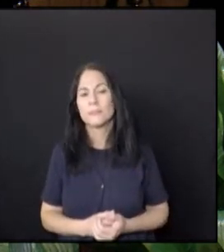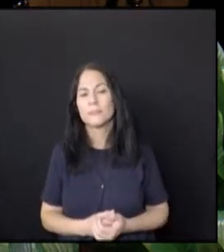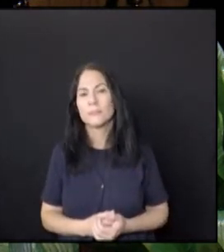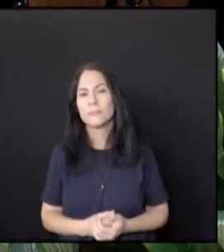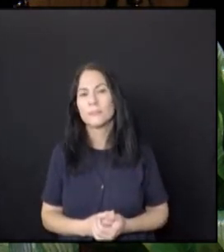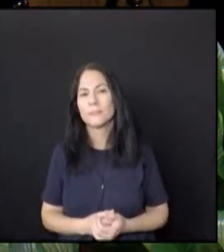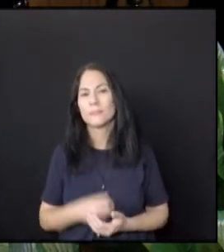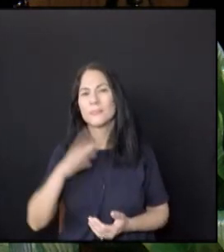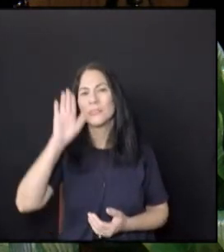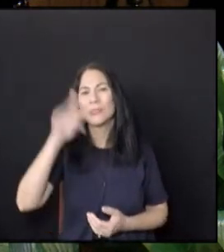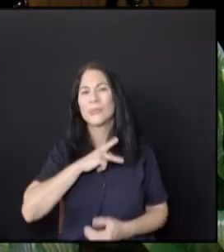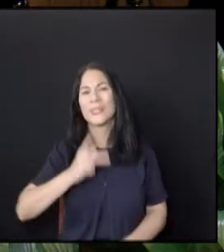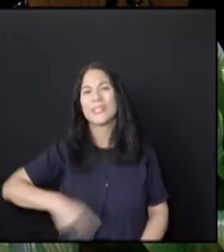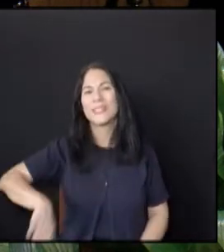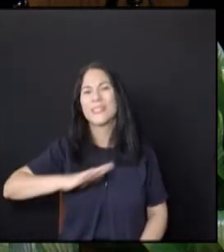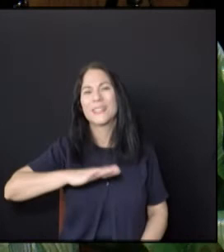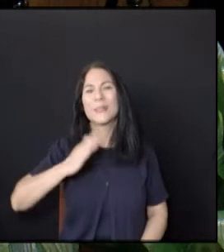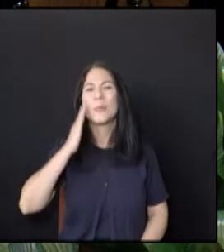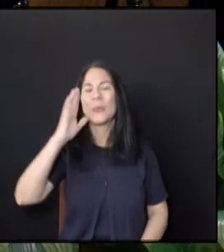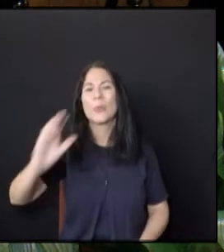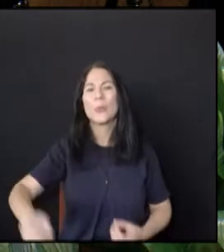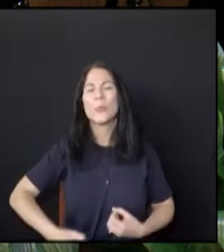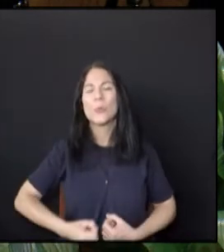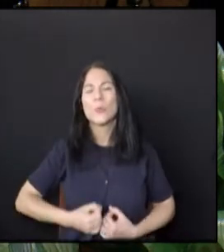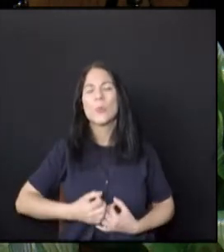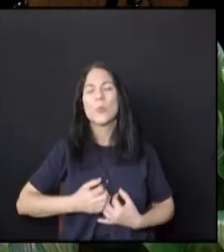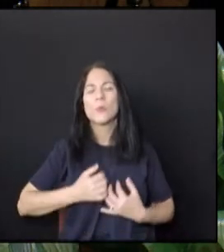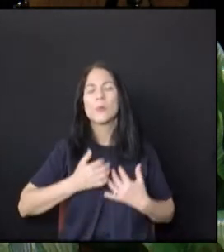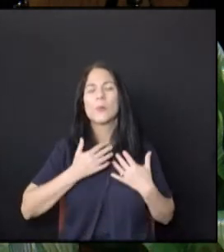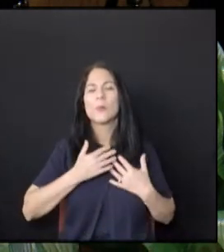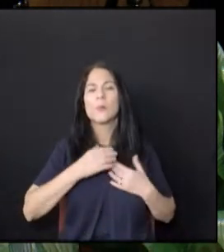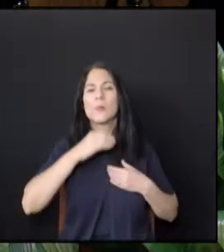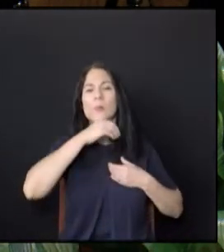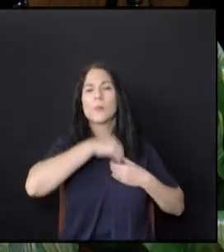That your kingdom would dawn in our hearts this day.